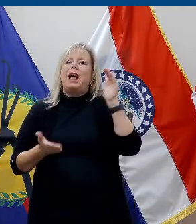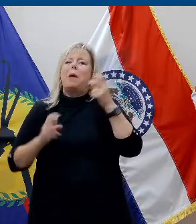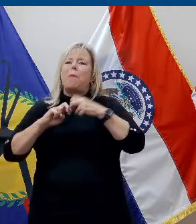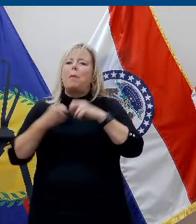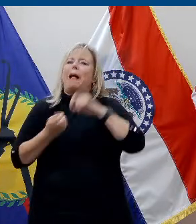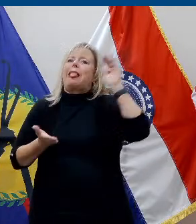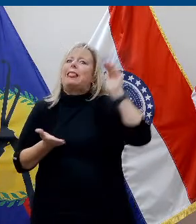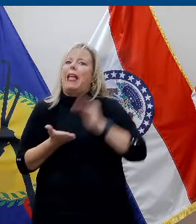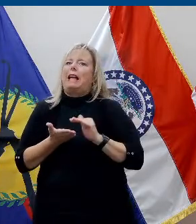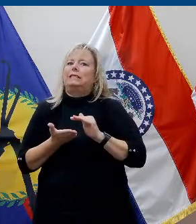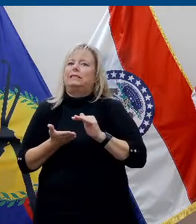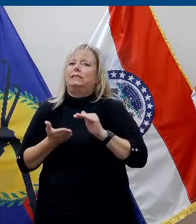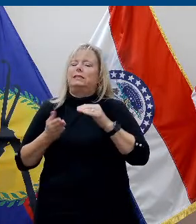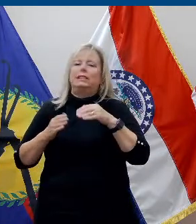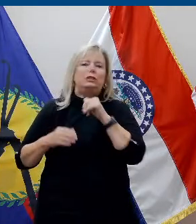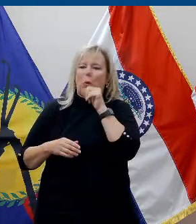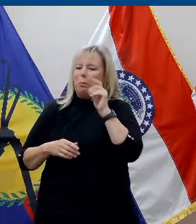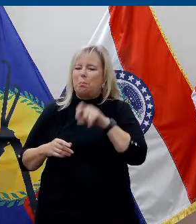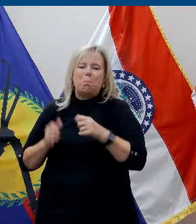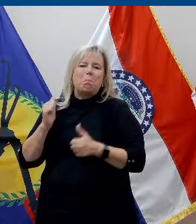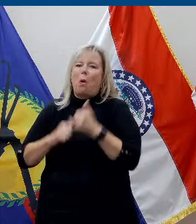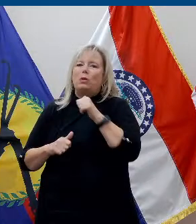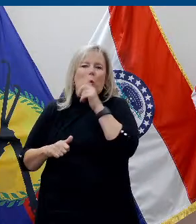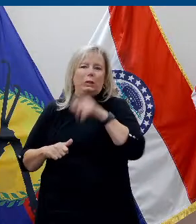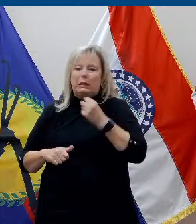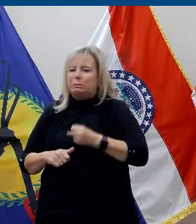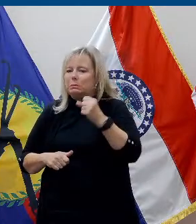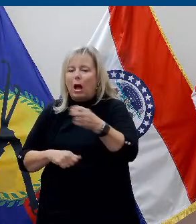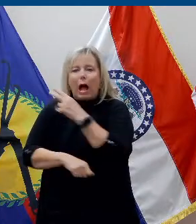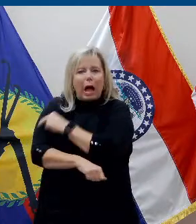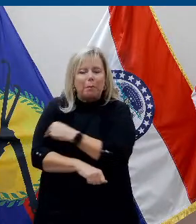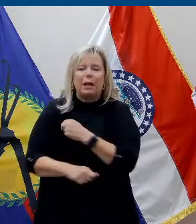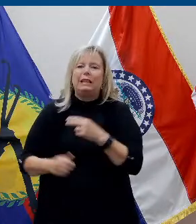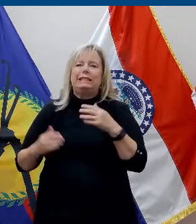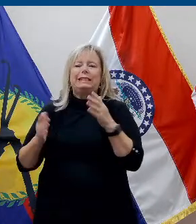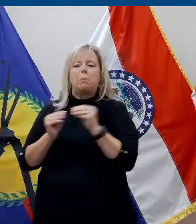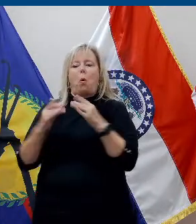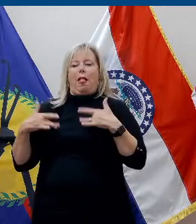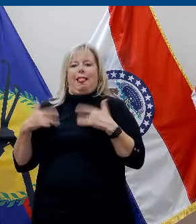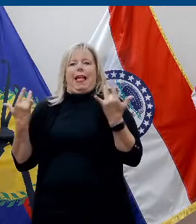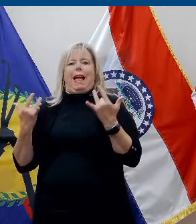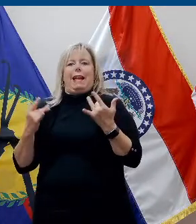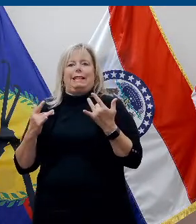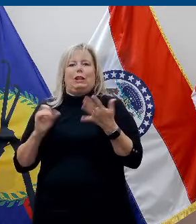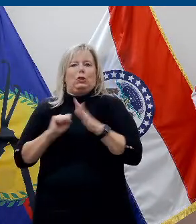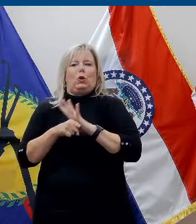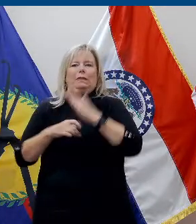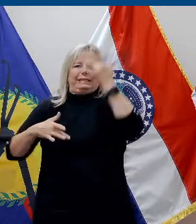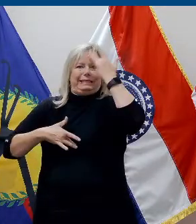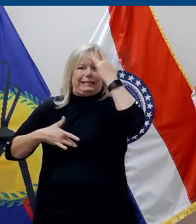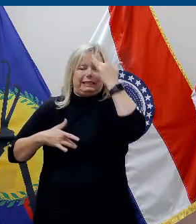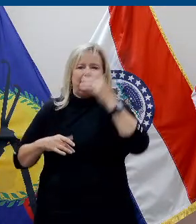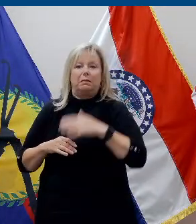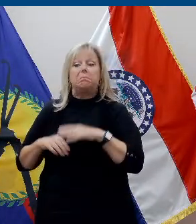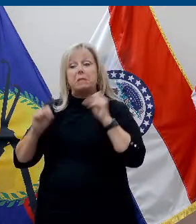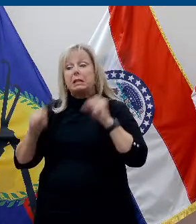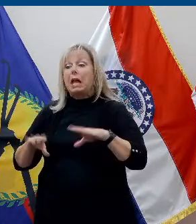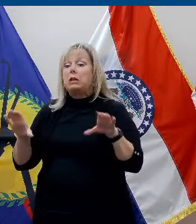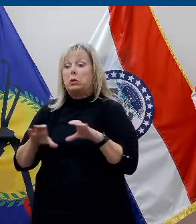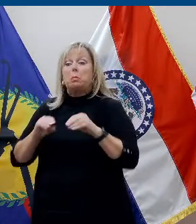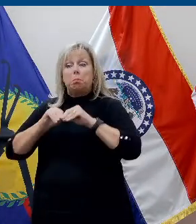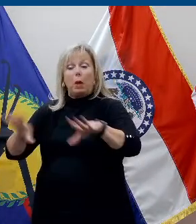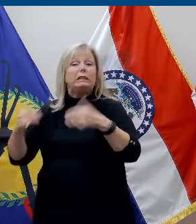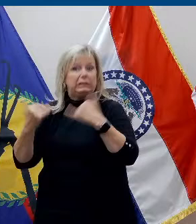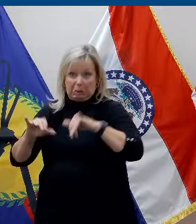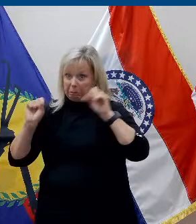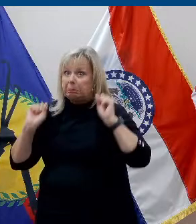complicated outcomes such as hospitalization or death. They tend to have a much milder form of the COVID illness. They can induce spread